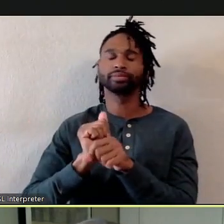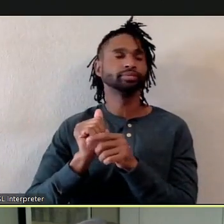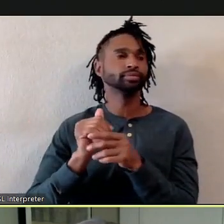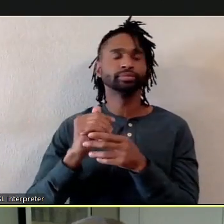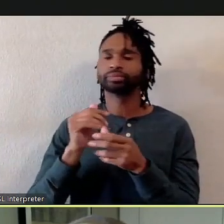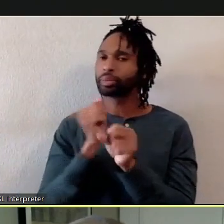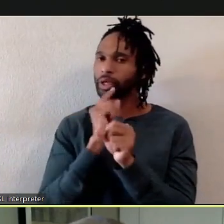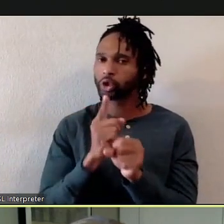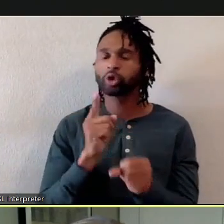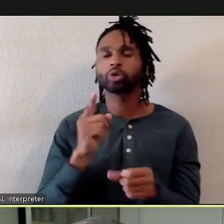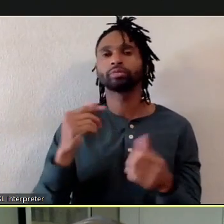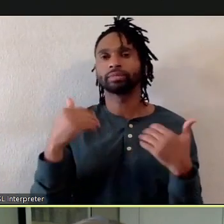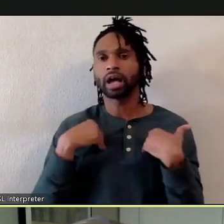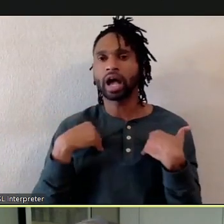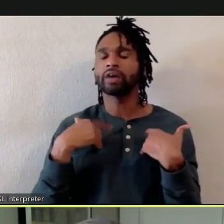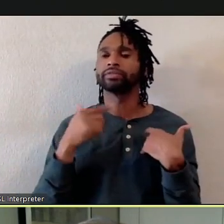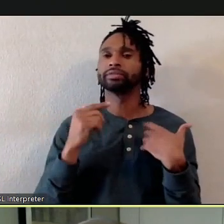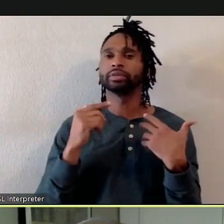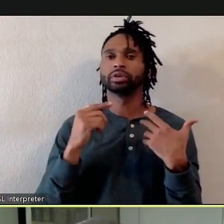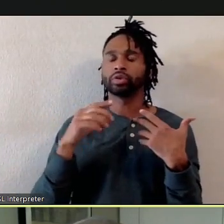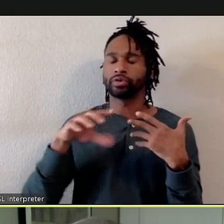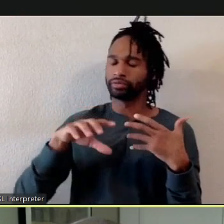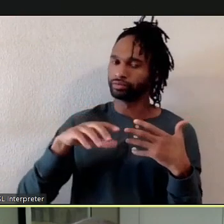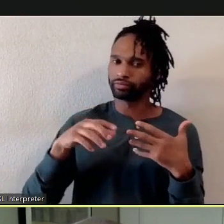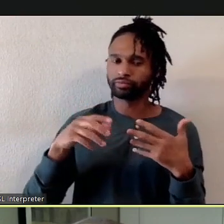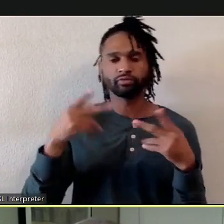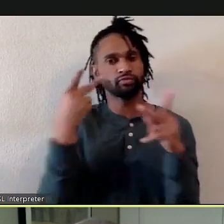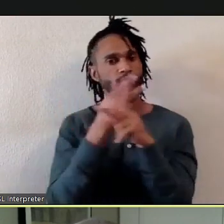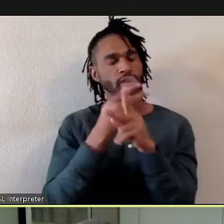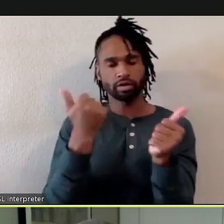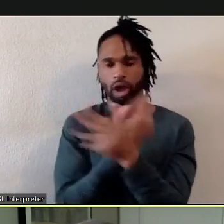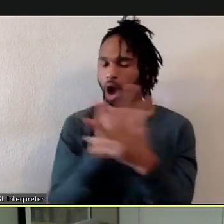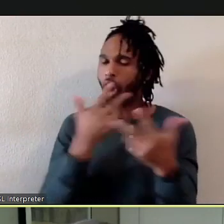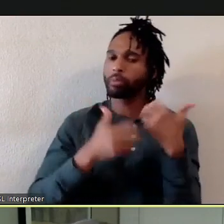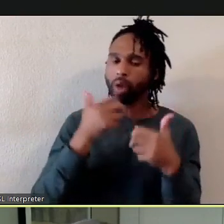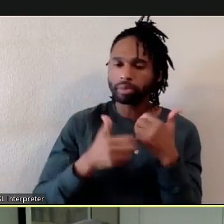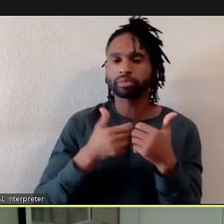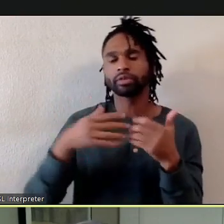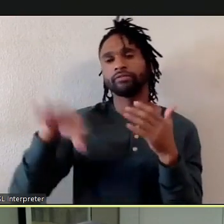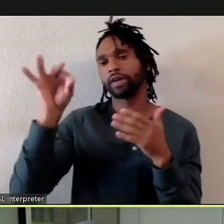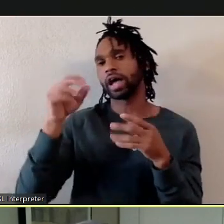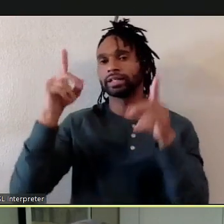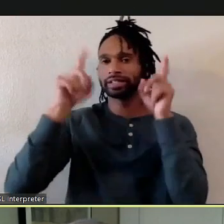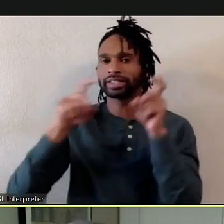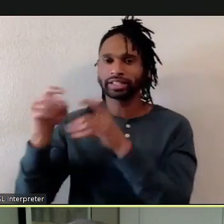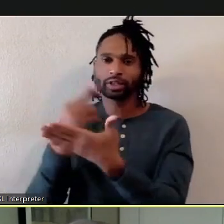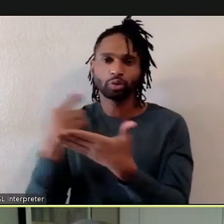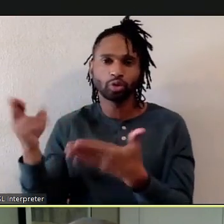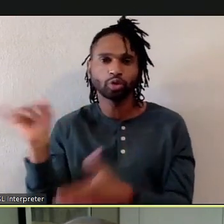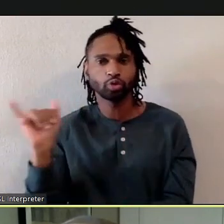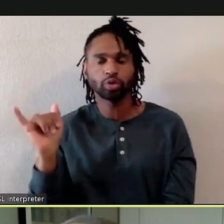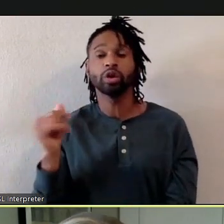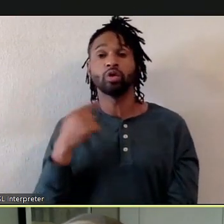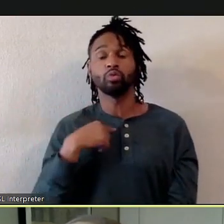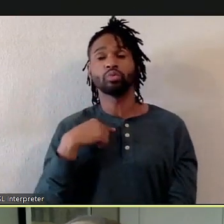we have really turned over every stone we can to find testing resources. And we're really looking